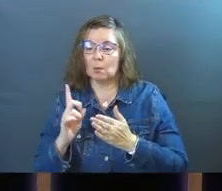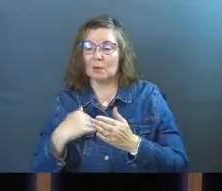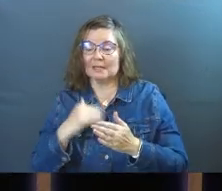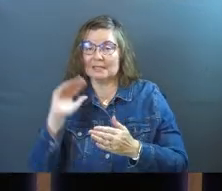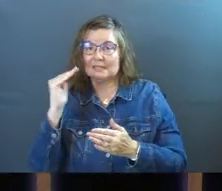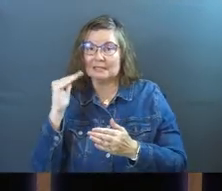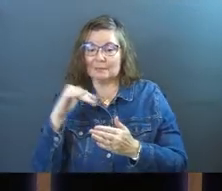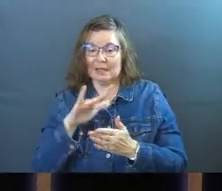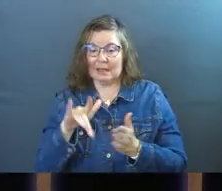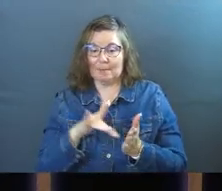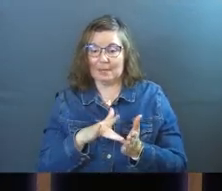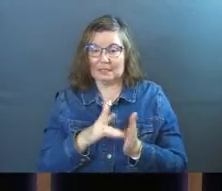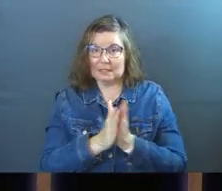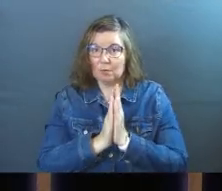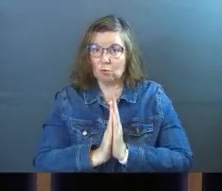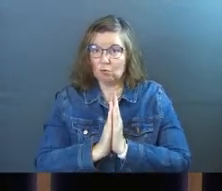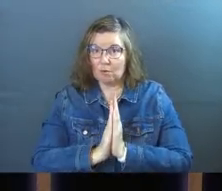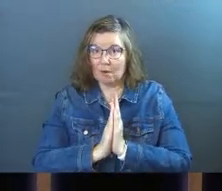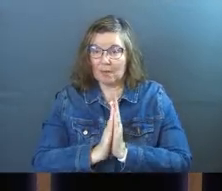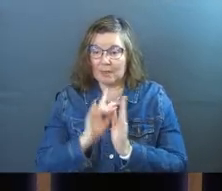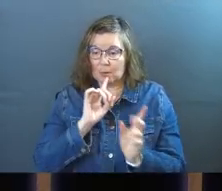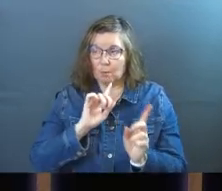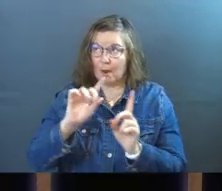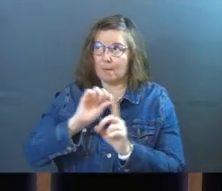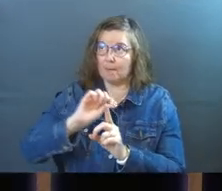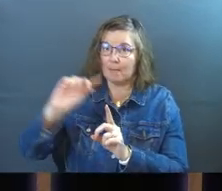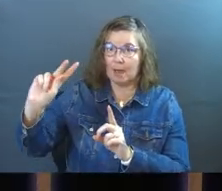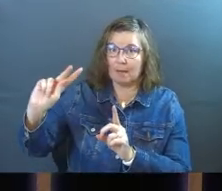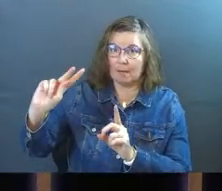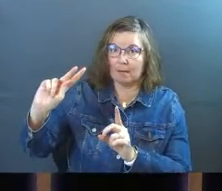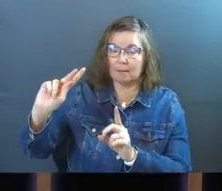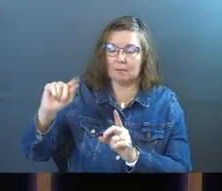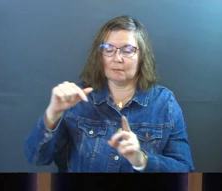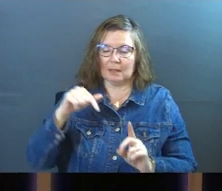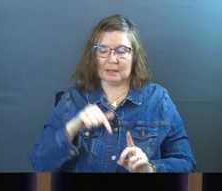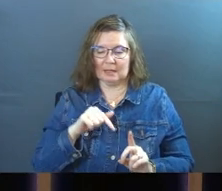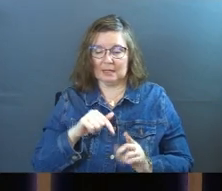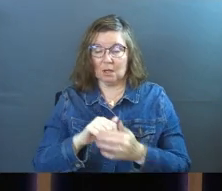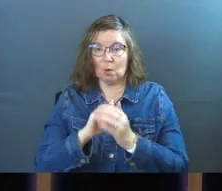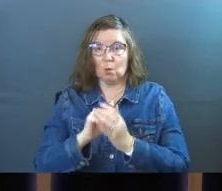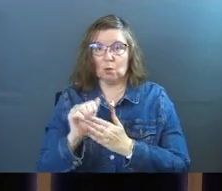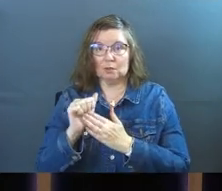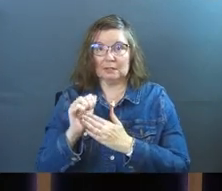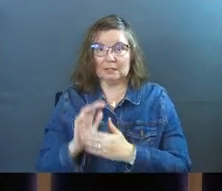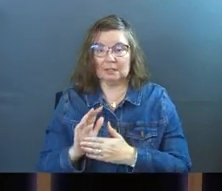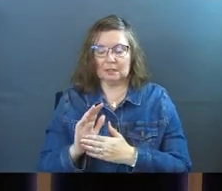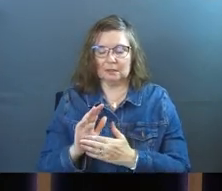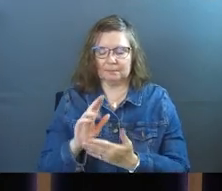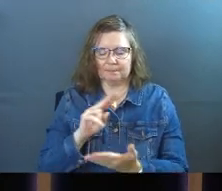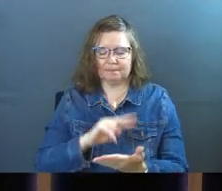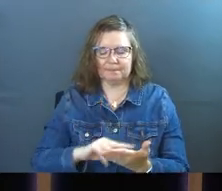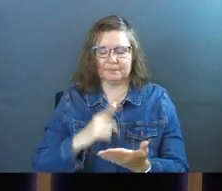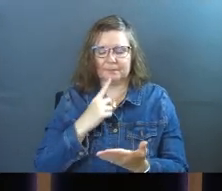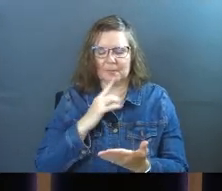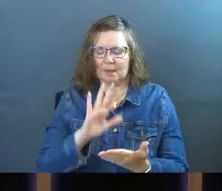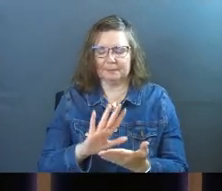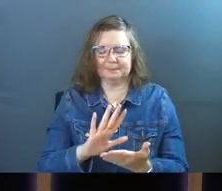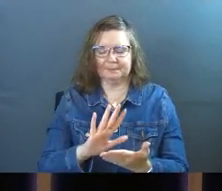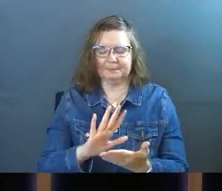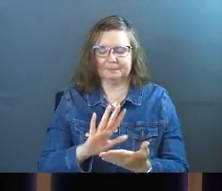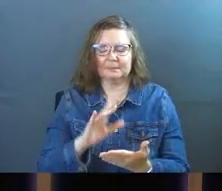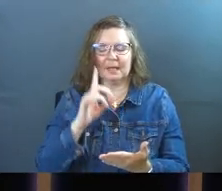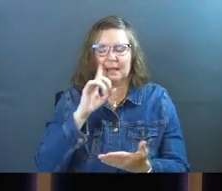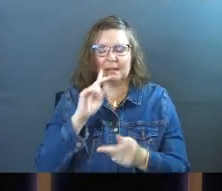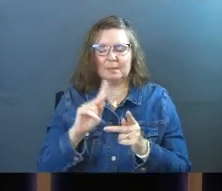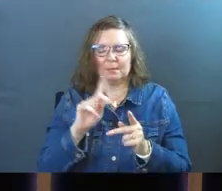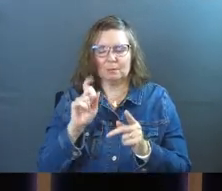it seems, in the midst of praying this response back to God, this worship leader looks at it and says, wait a second,